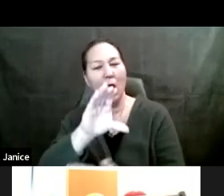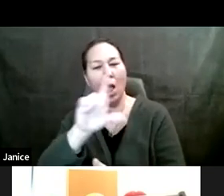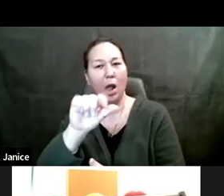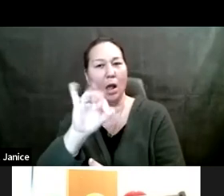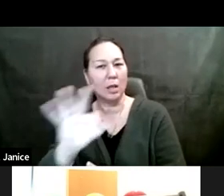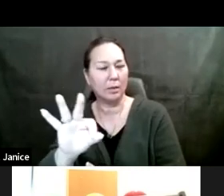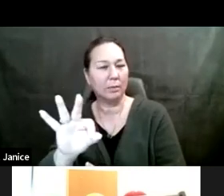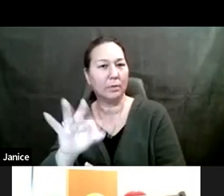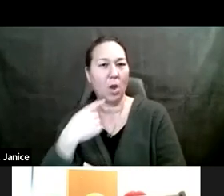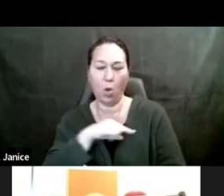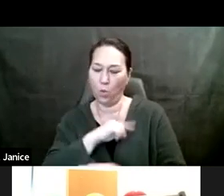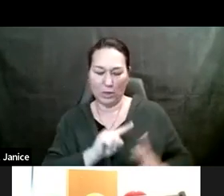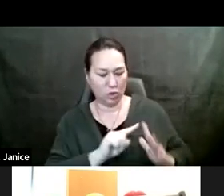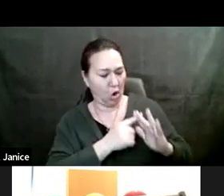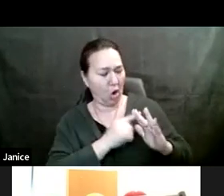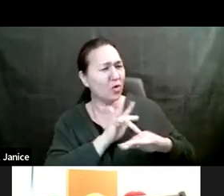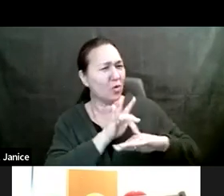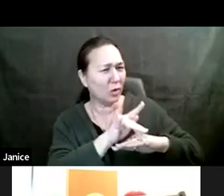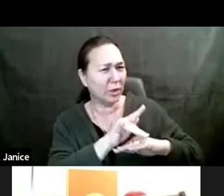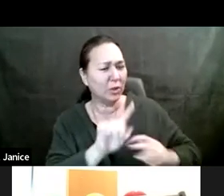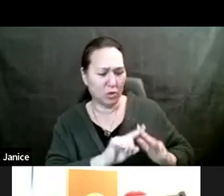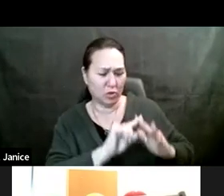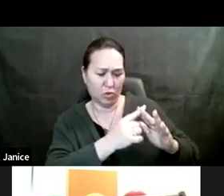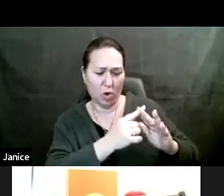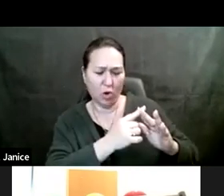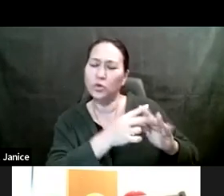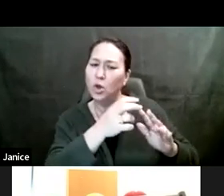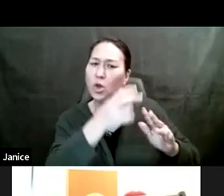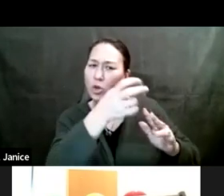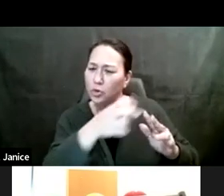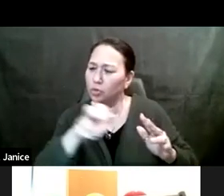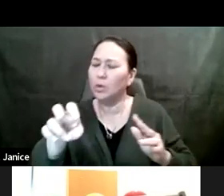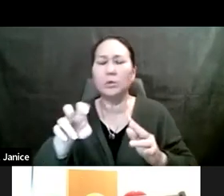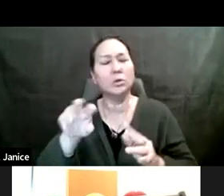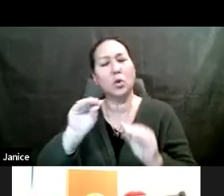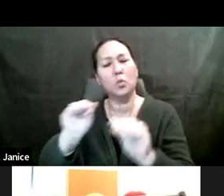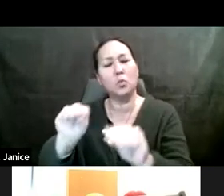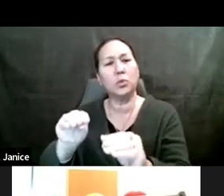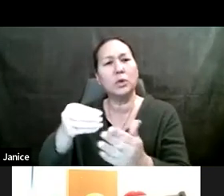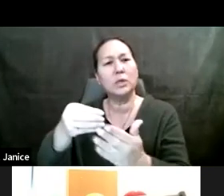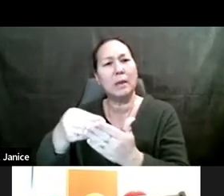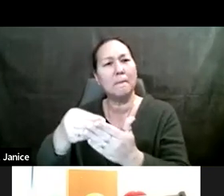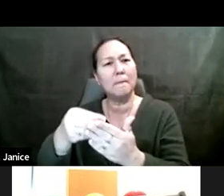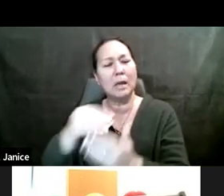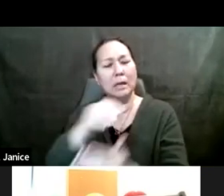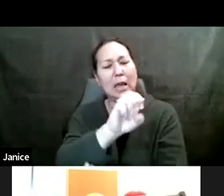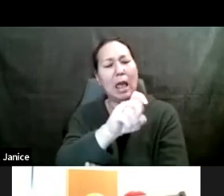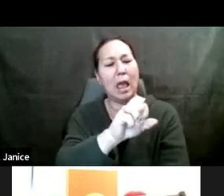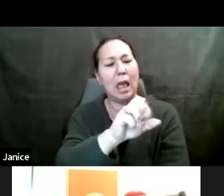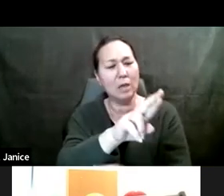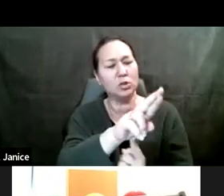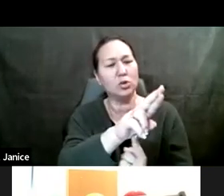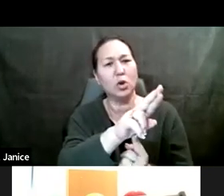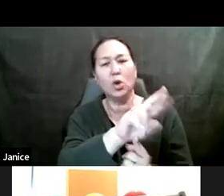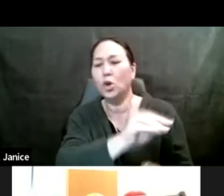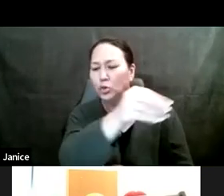early to really begin to transition essential escrow dollars and positions into the general fund and I think this was